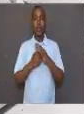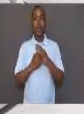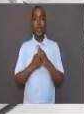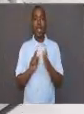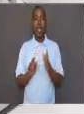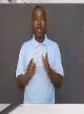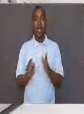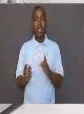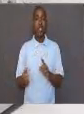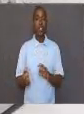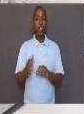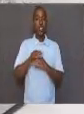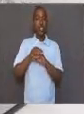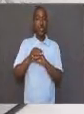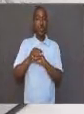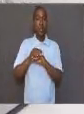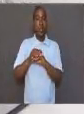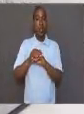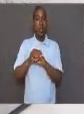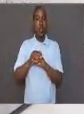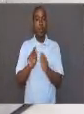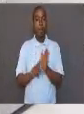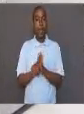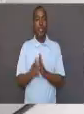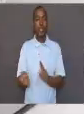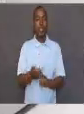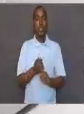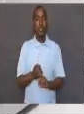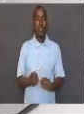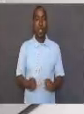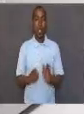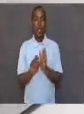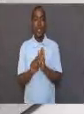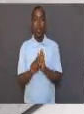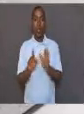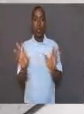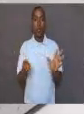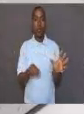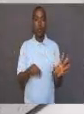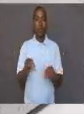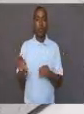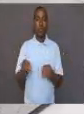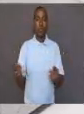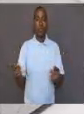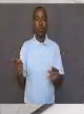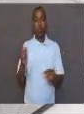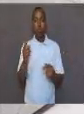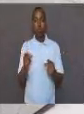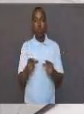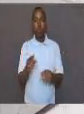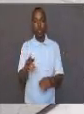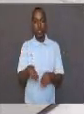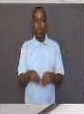parasite. While collecting samples in a common area, he